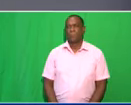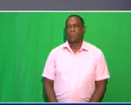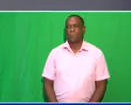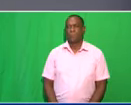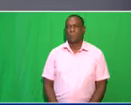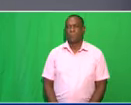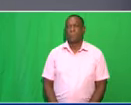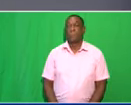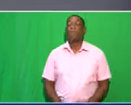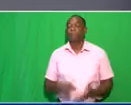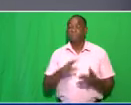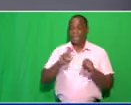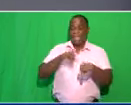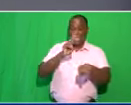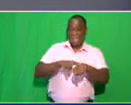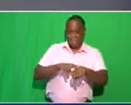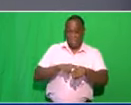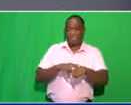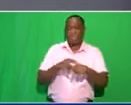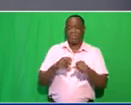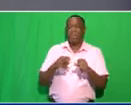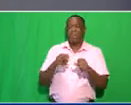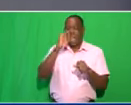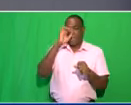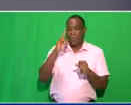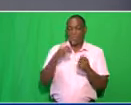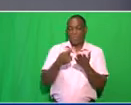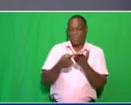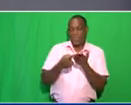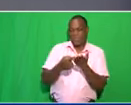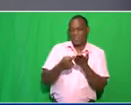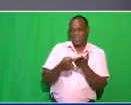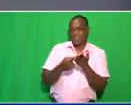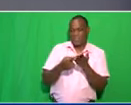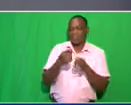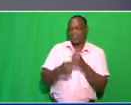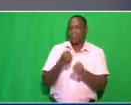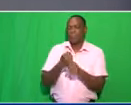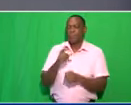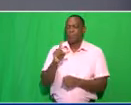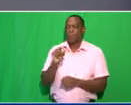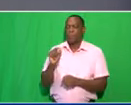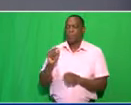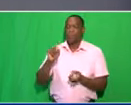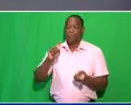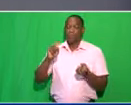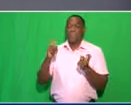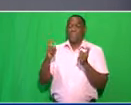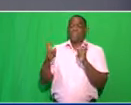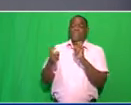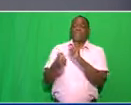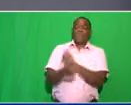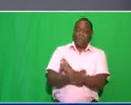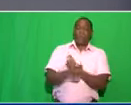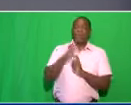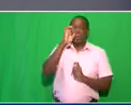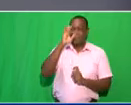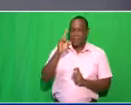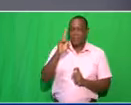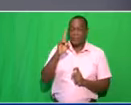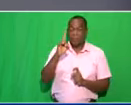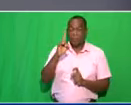So the National Consultation on Education 2020, Transforming Education, It Takes a